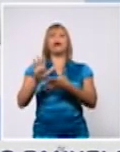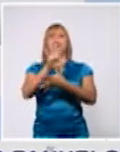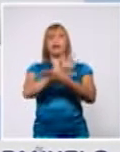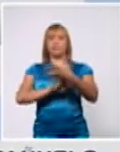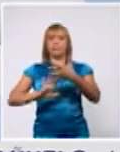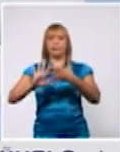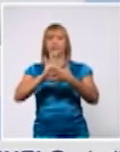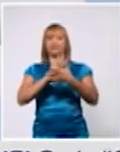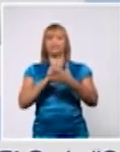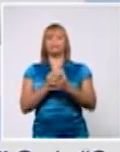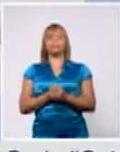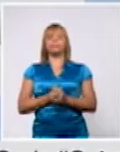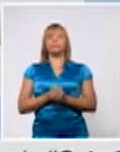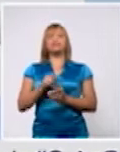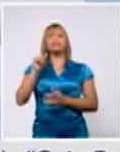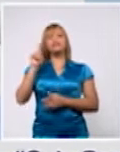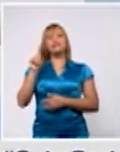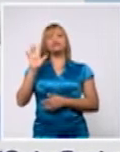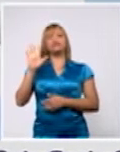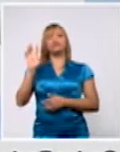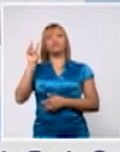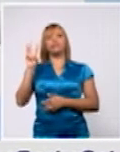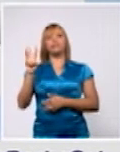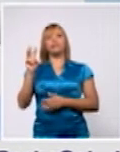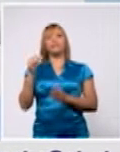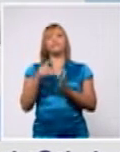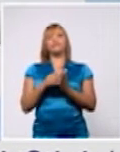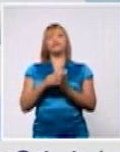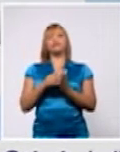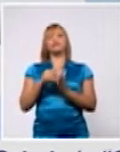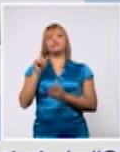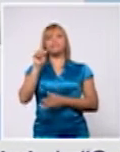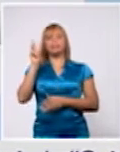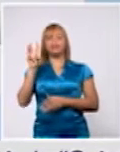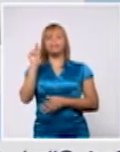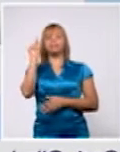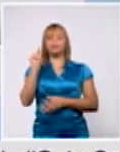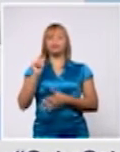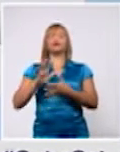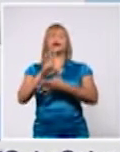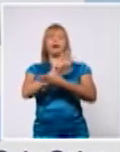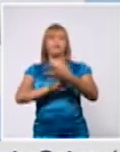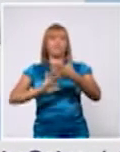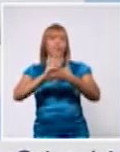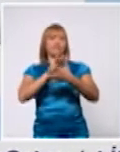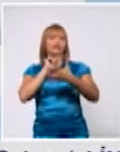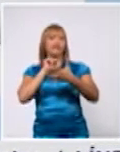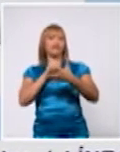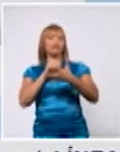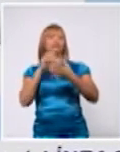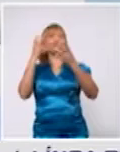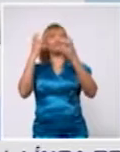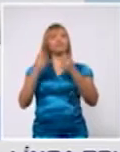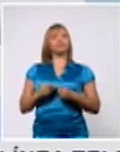represents more and more of the overall number of cases worldwide, currently accounting for